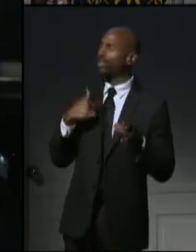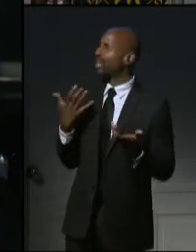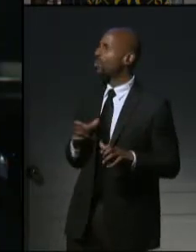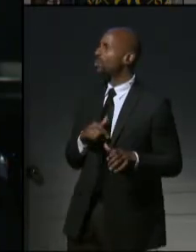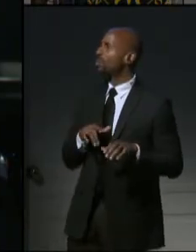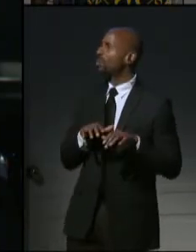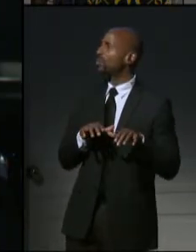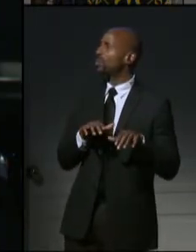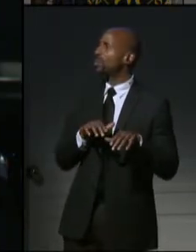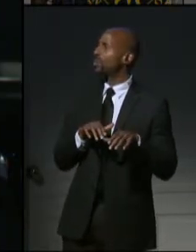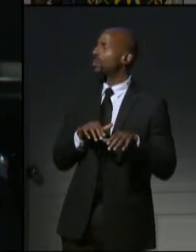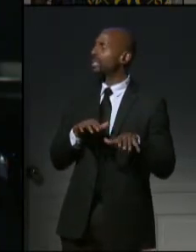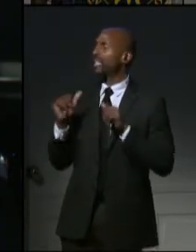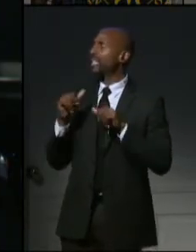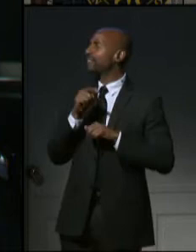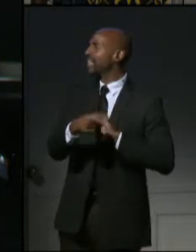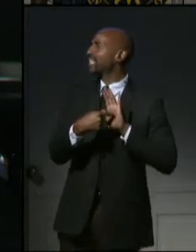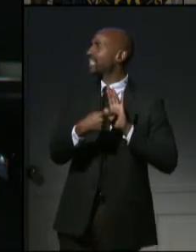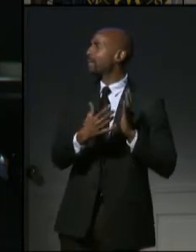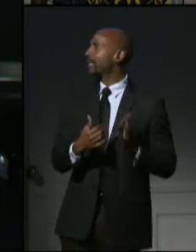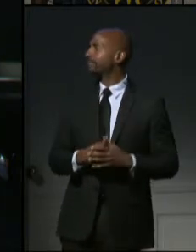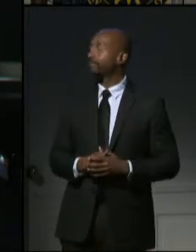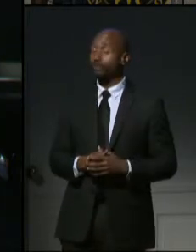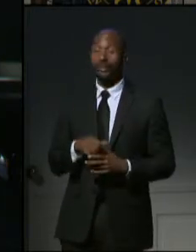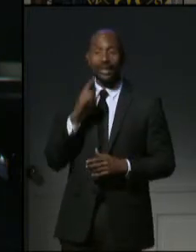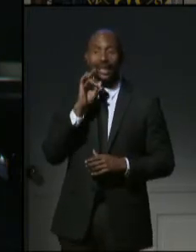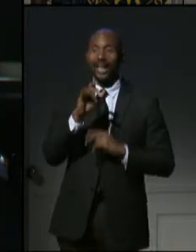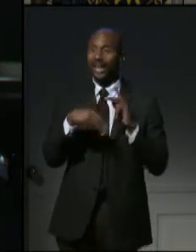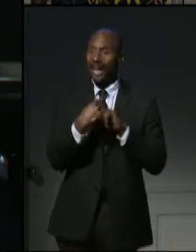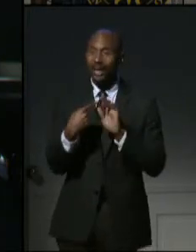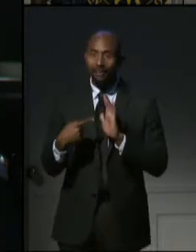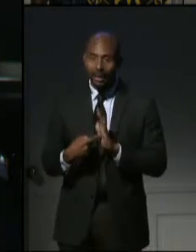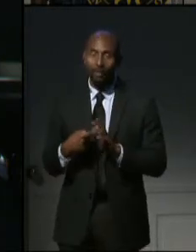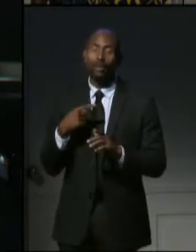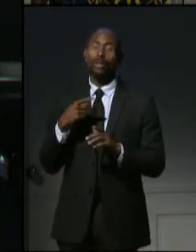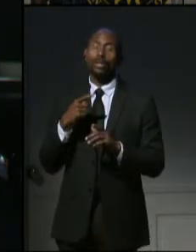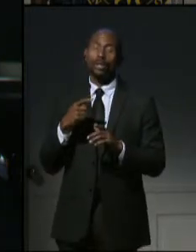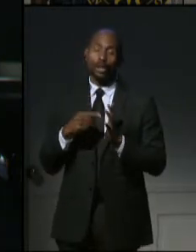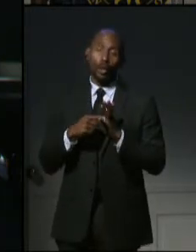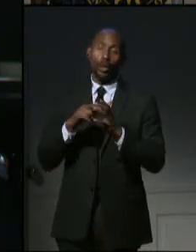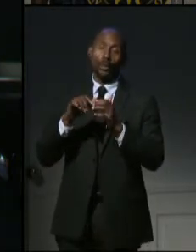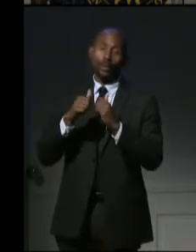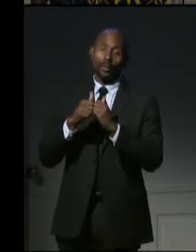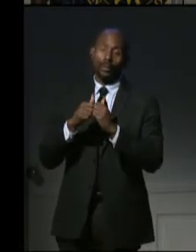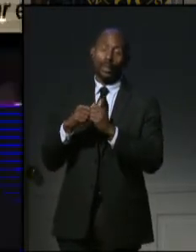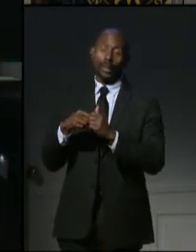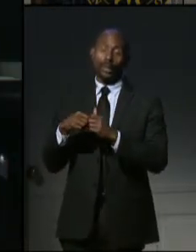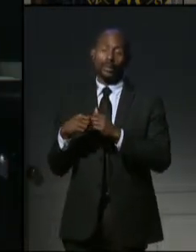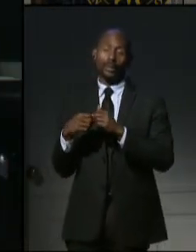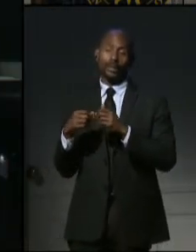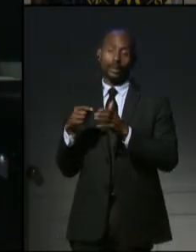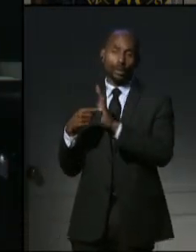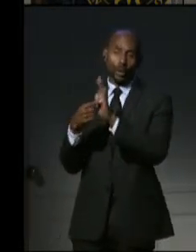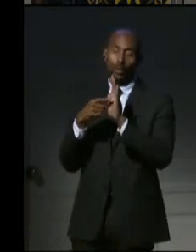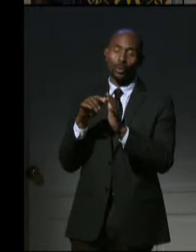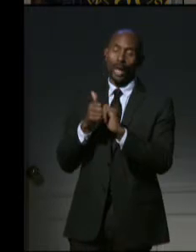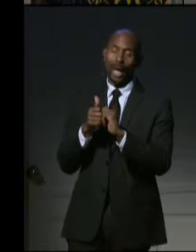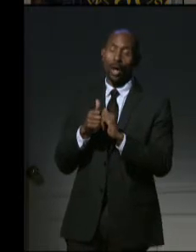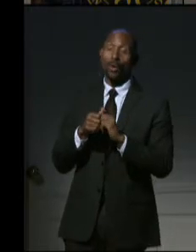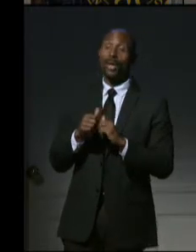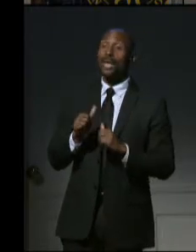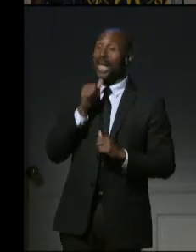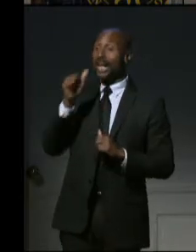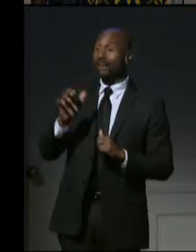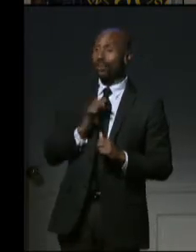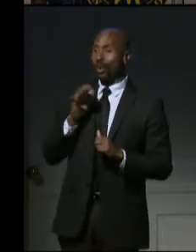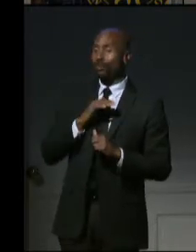it's examples like that that really show the impact that informal learning environments can have on users